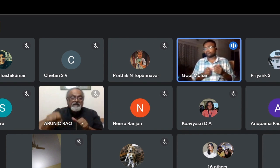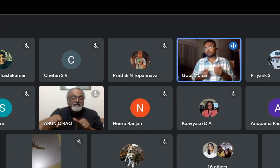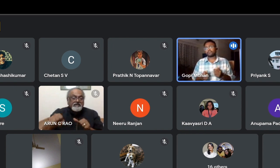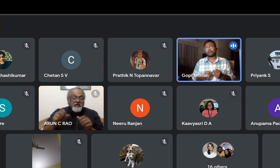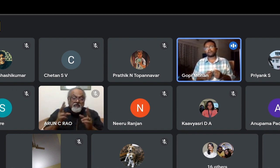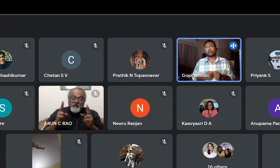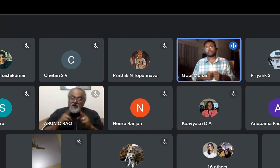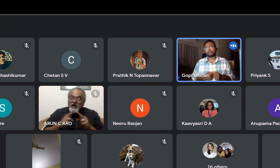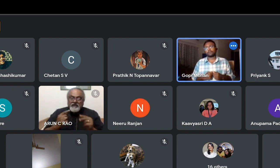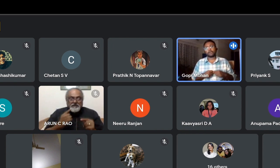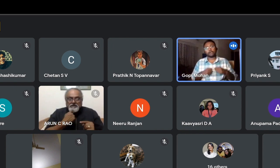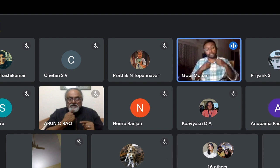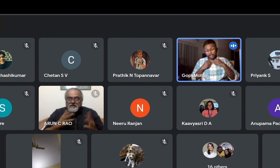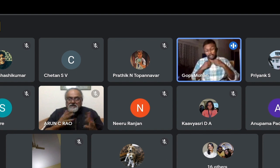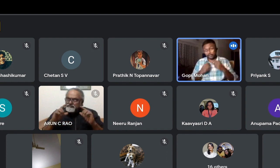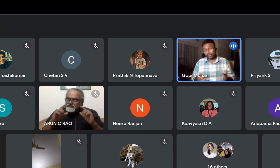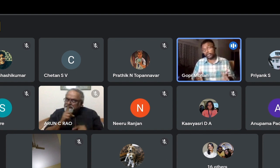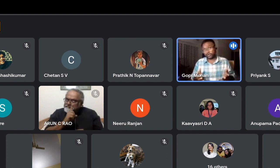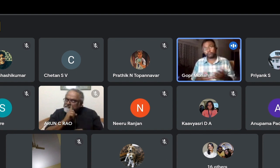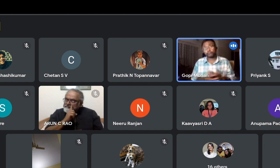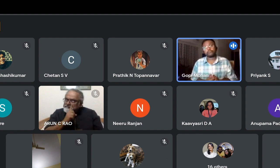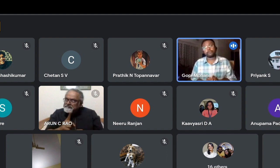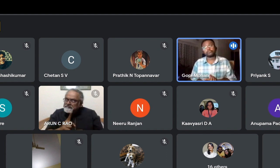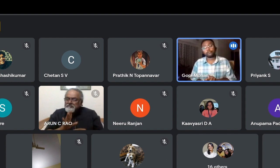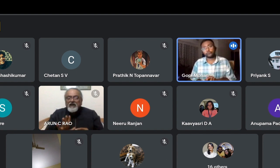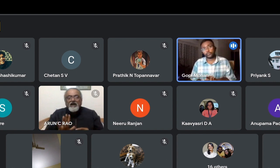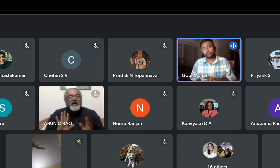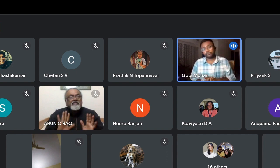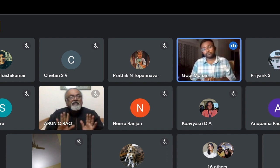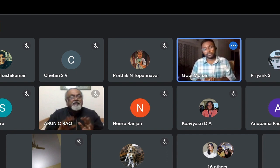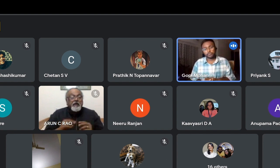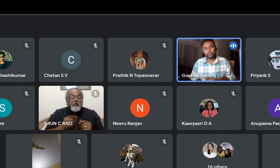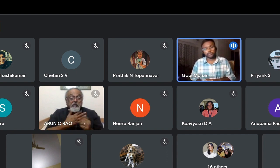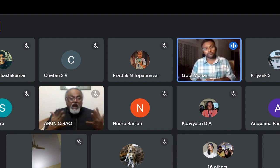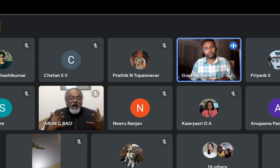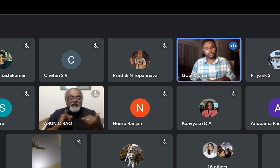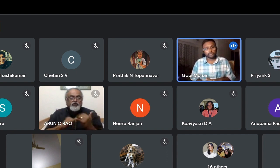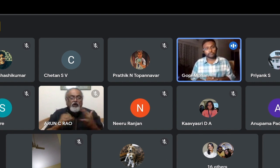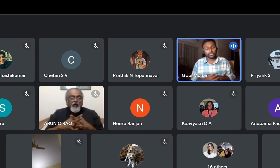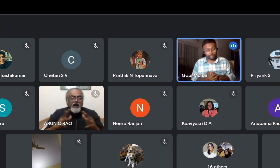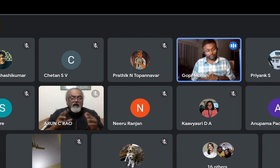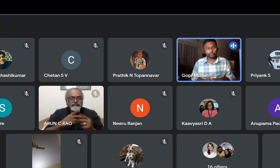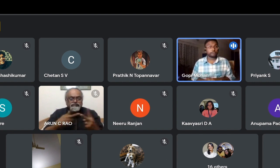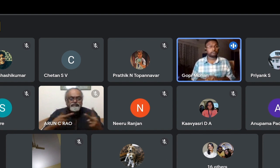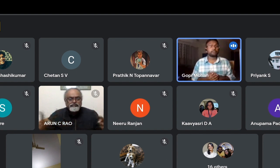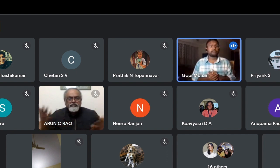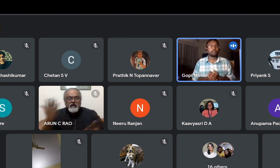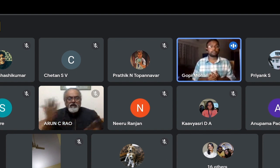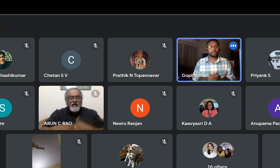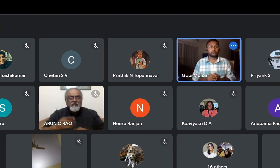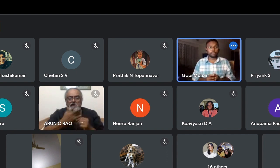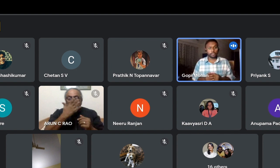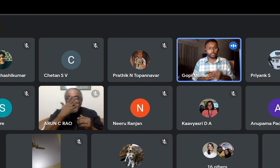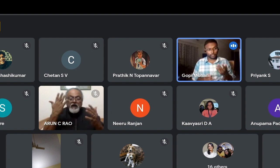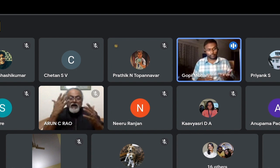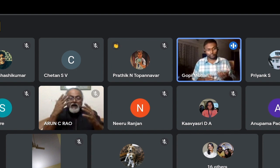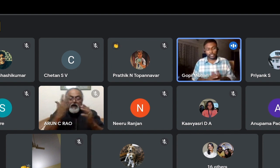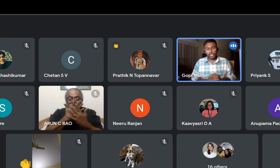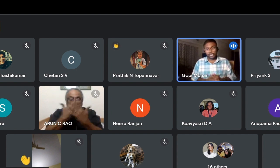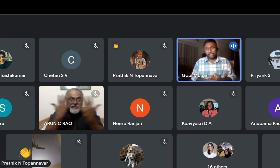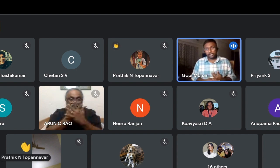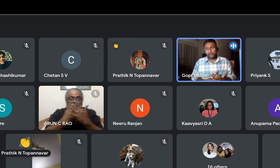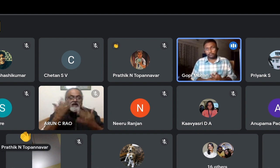lot of an array of softwares which people with disabilities and invisible disabilities can